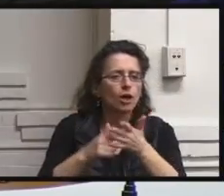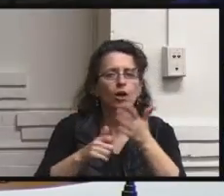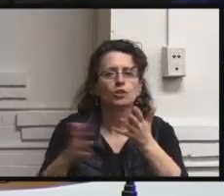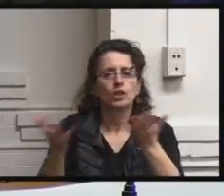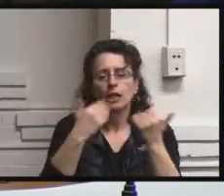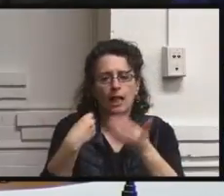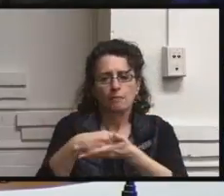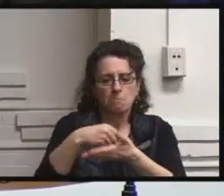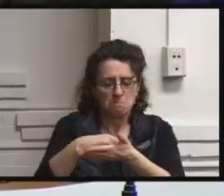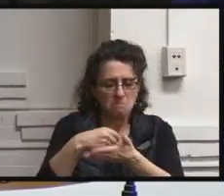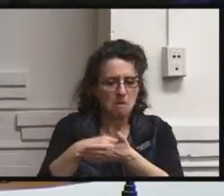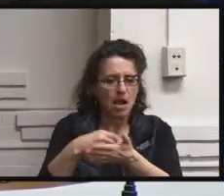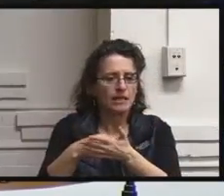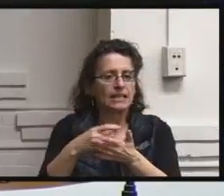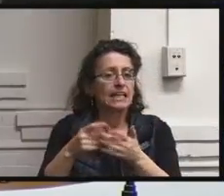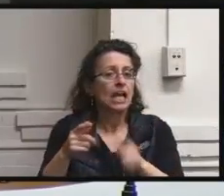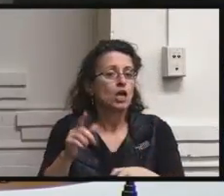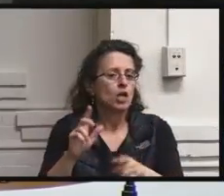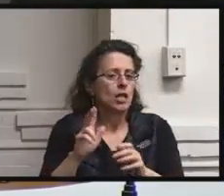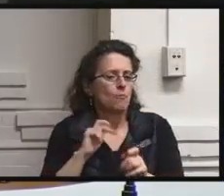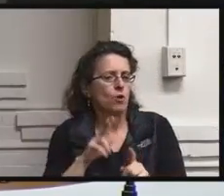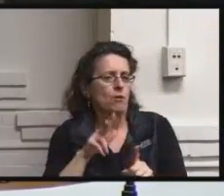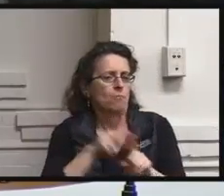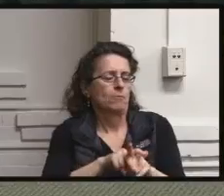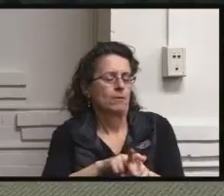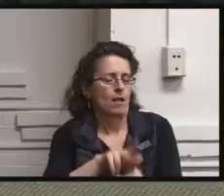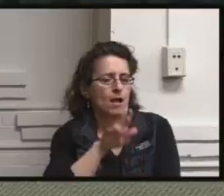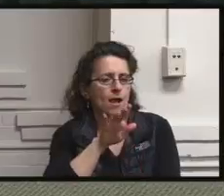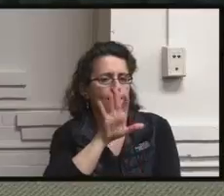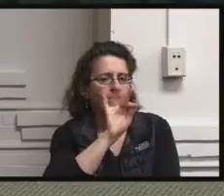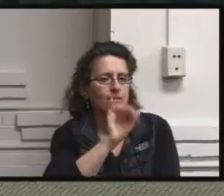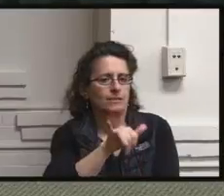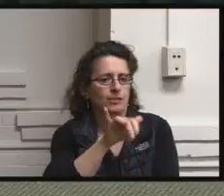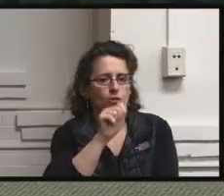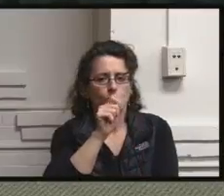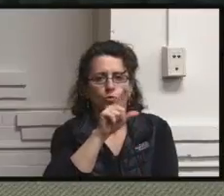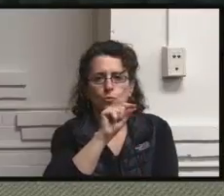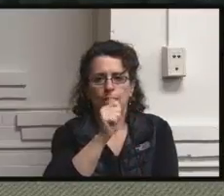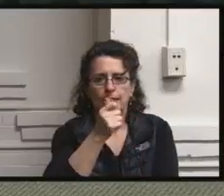Any other comments from anybody who's on the board, or questions from anybody who's on the board?